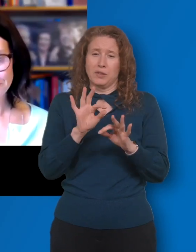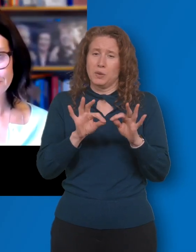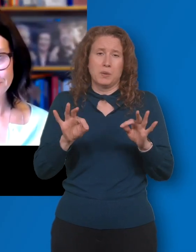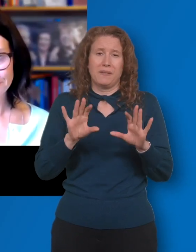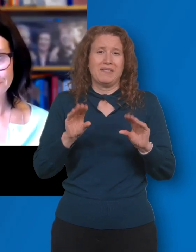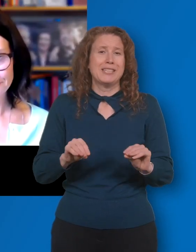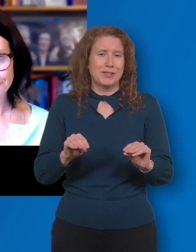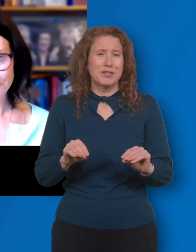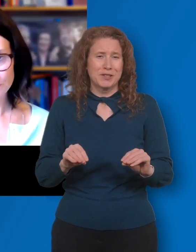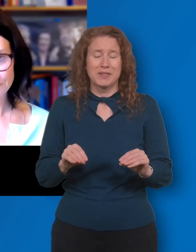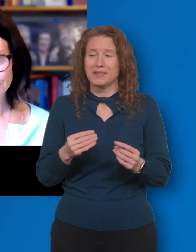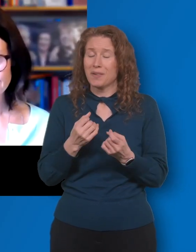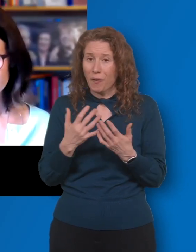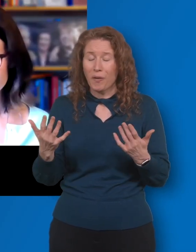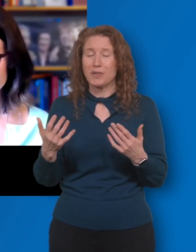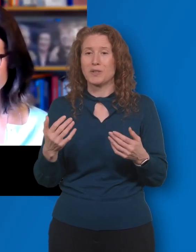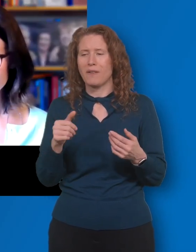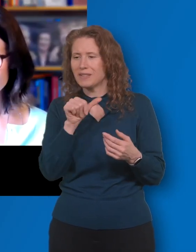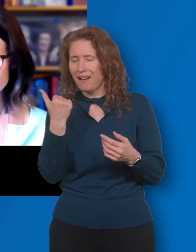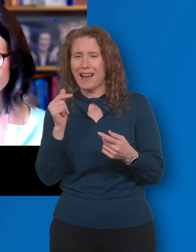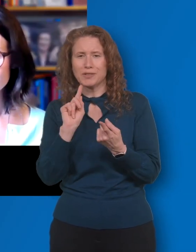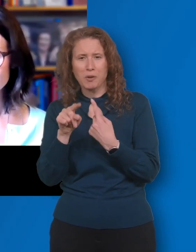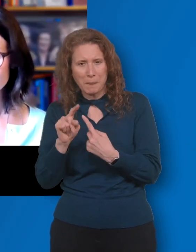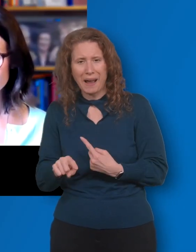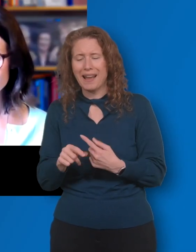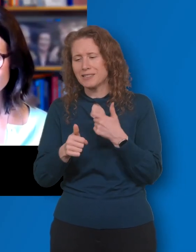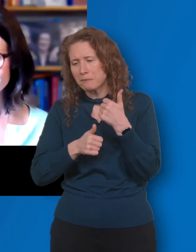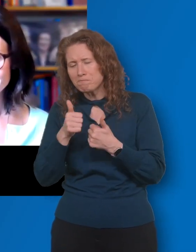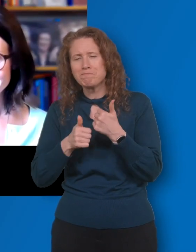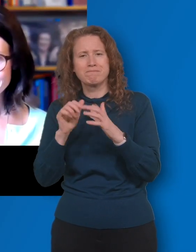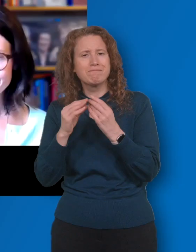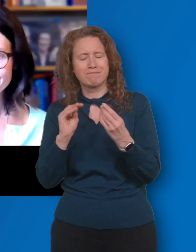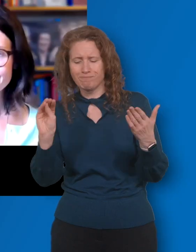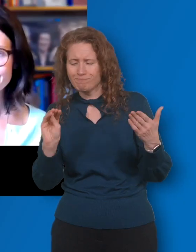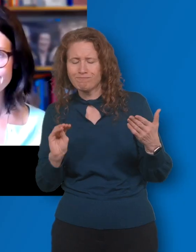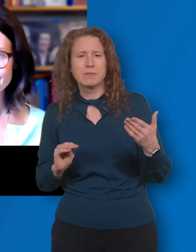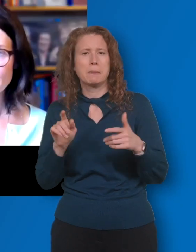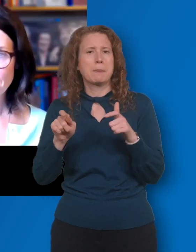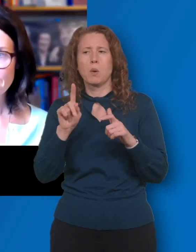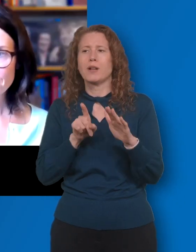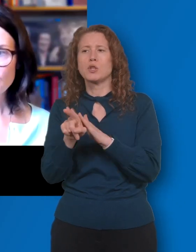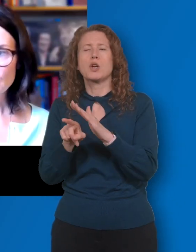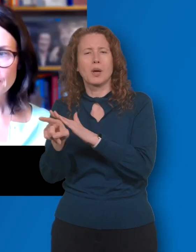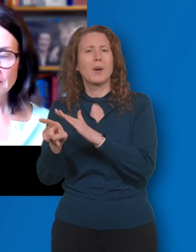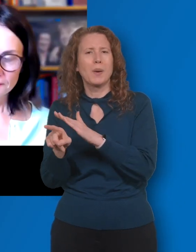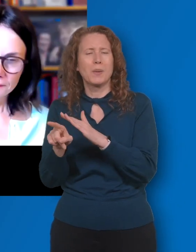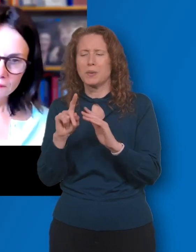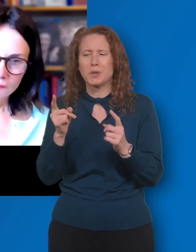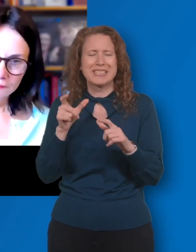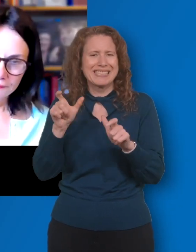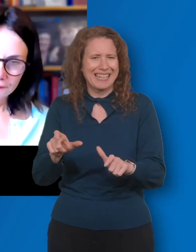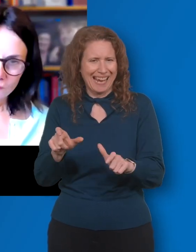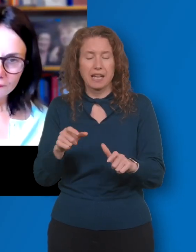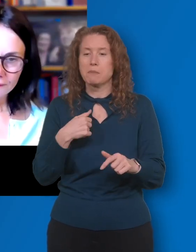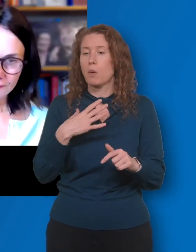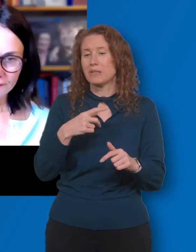of kind comments and well-wishing from people who've not been able to stay for the full 1 hour. I would just like to thank you